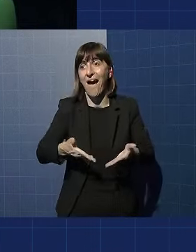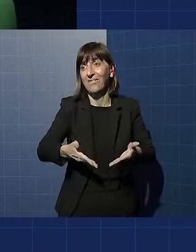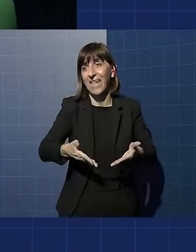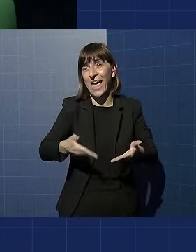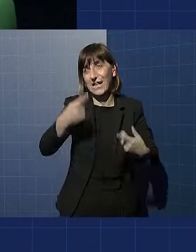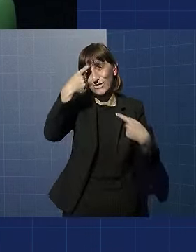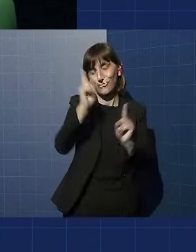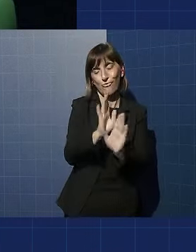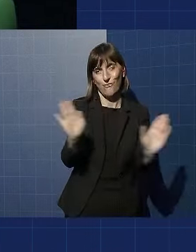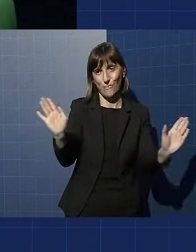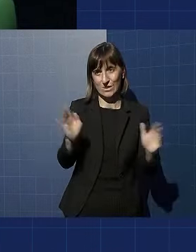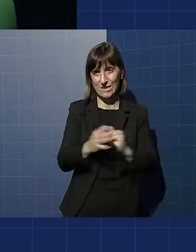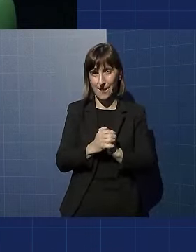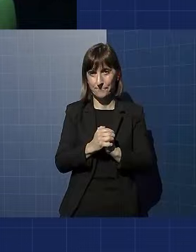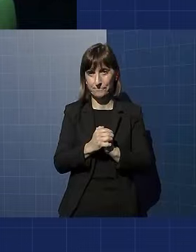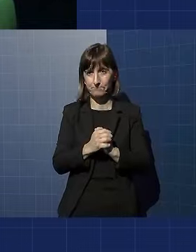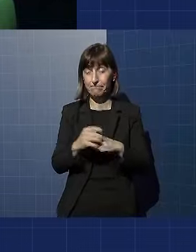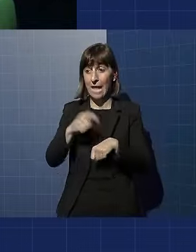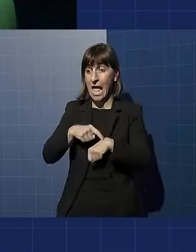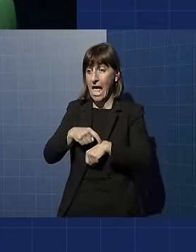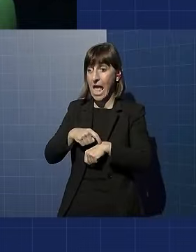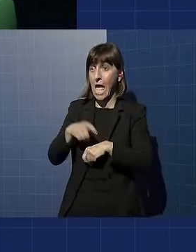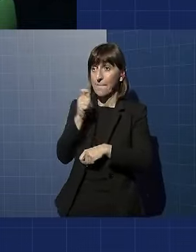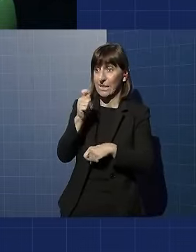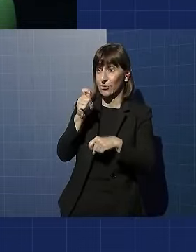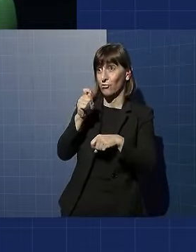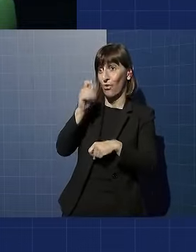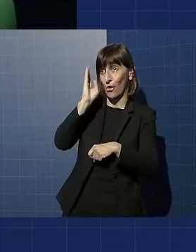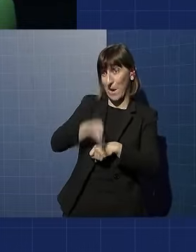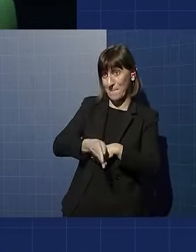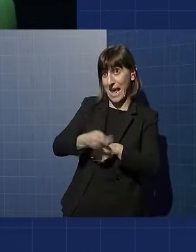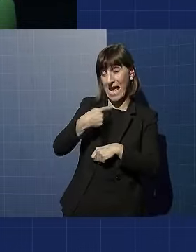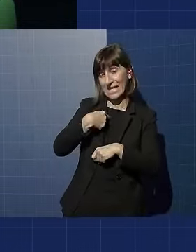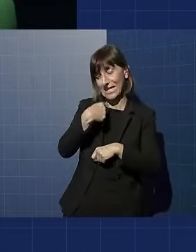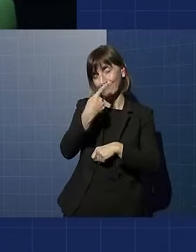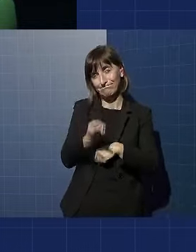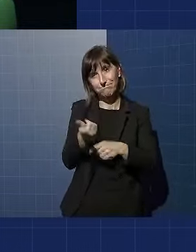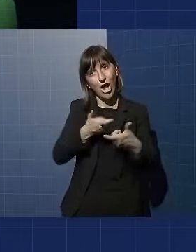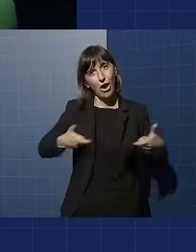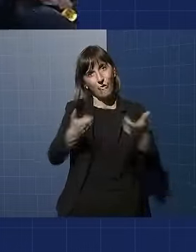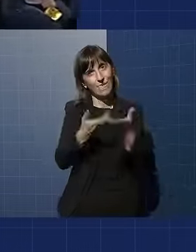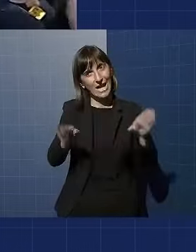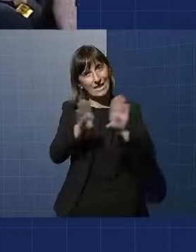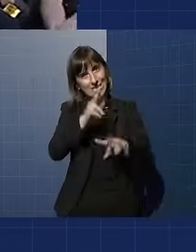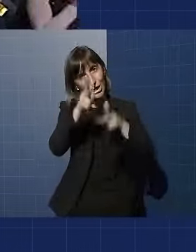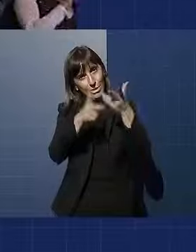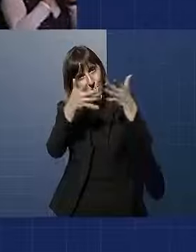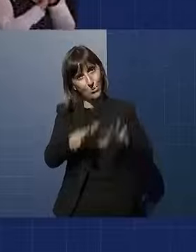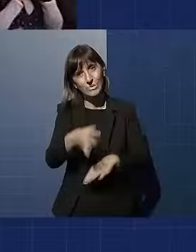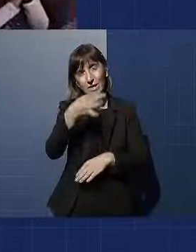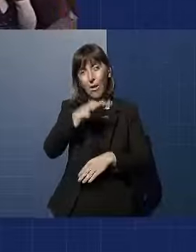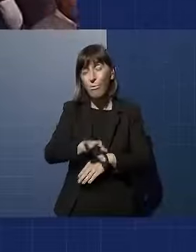Bene, sono le 12:30, quindi io direi che la nostra conferenza può chiudersi qui oggi. Ringrazio